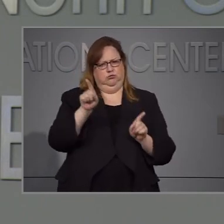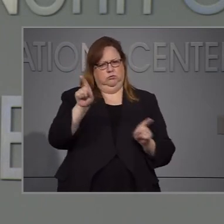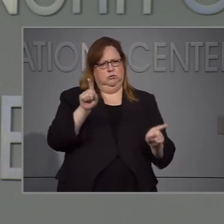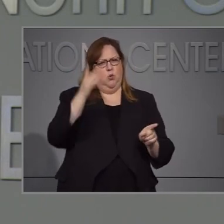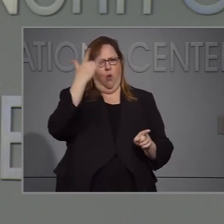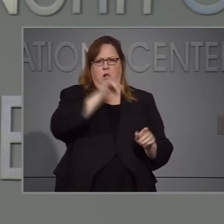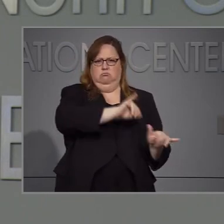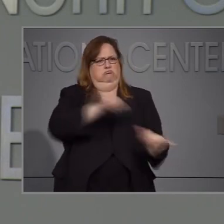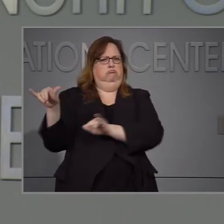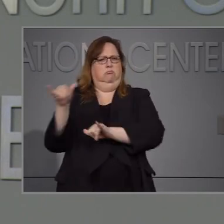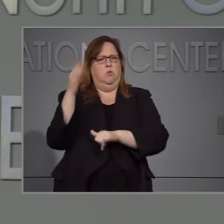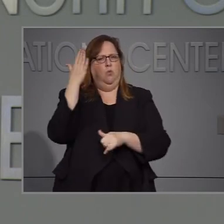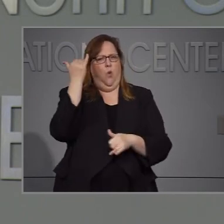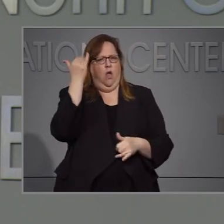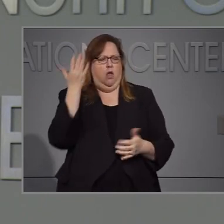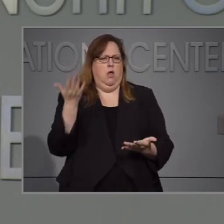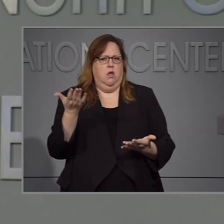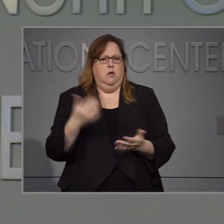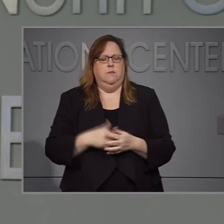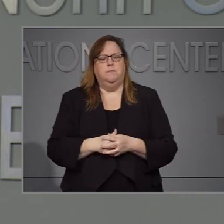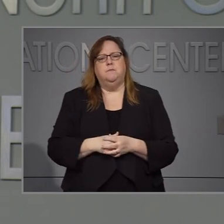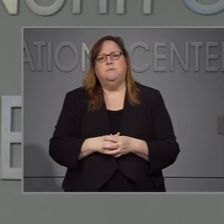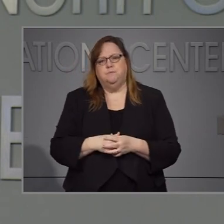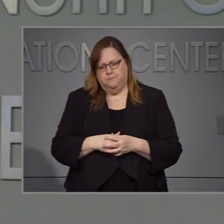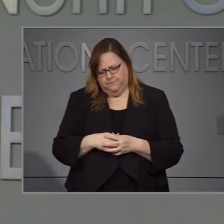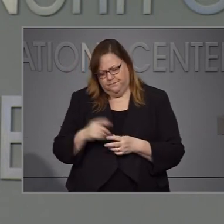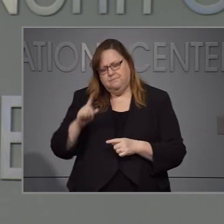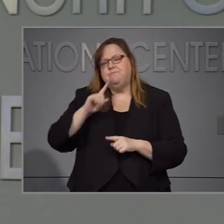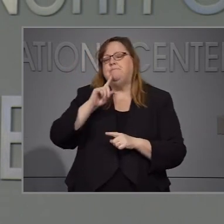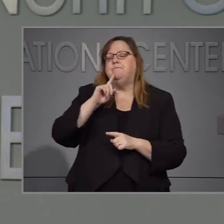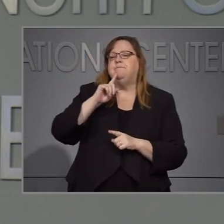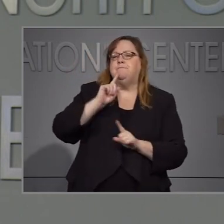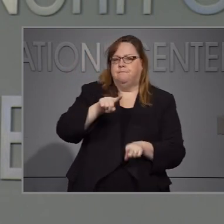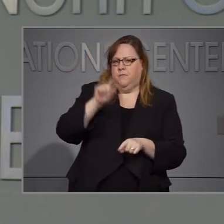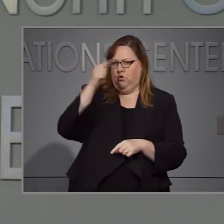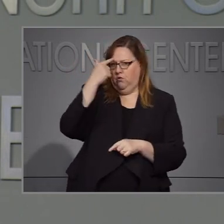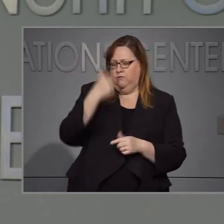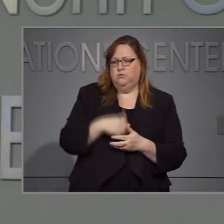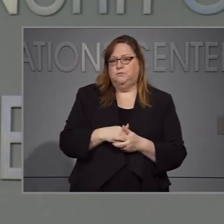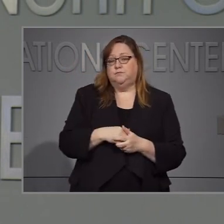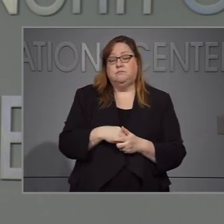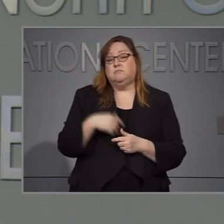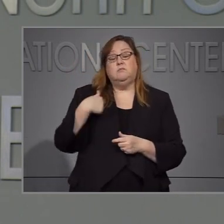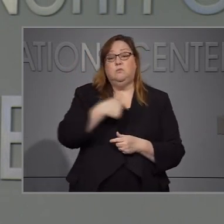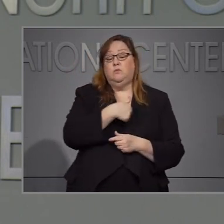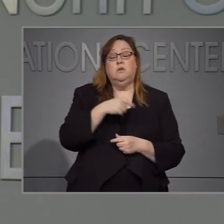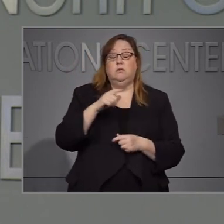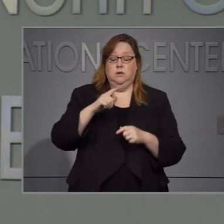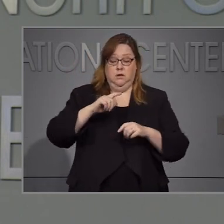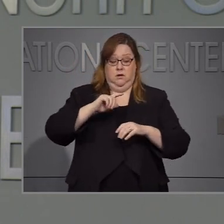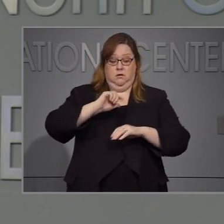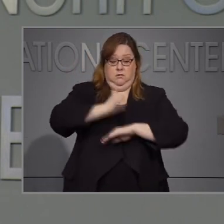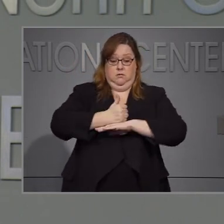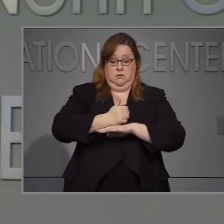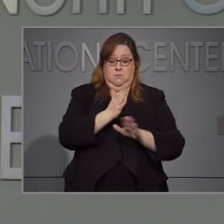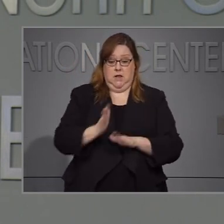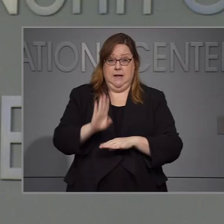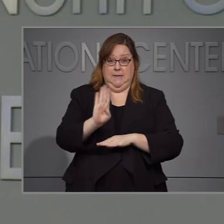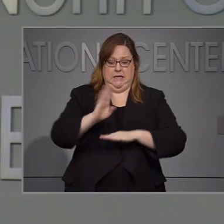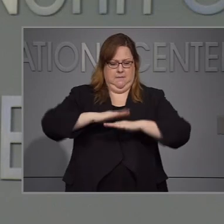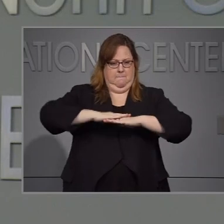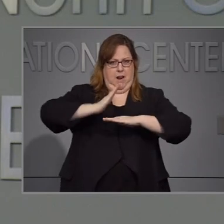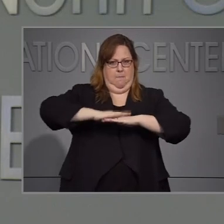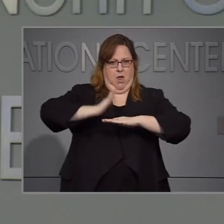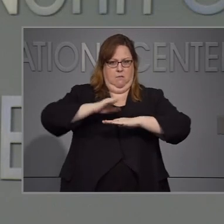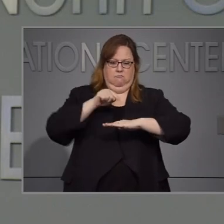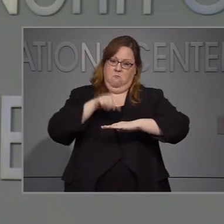making to local school districts, and many of them have already started the process, just like you mentioned, knowing that